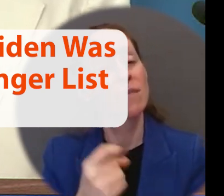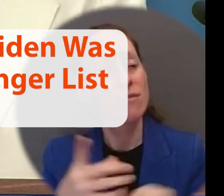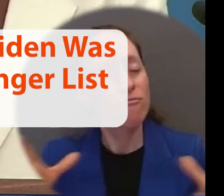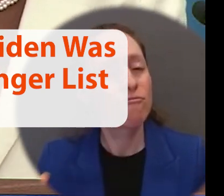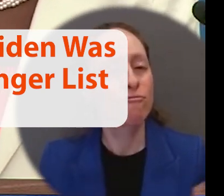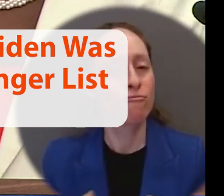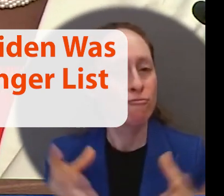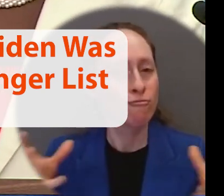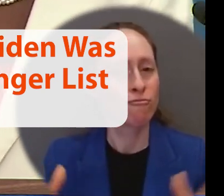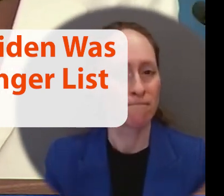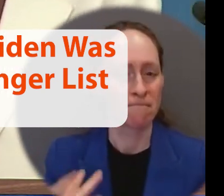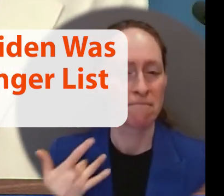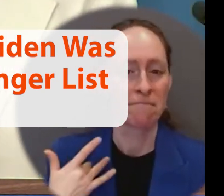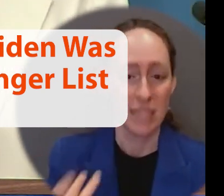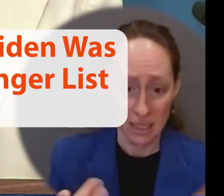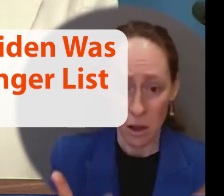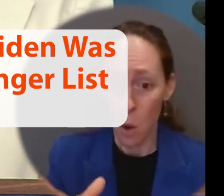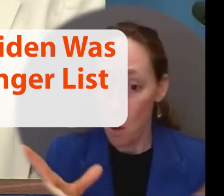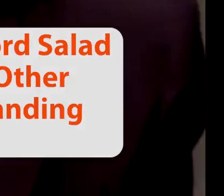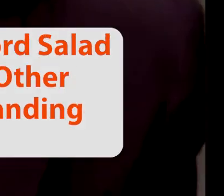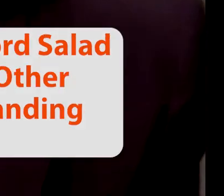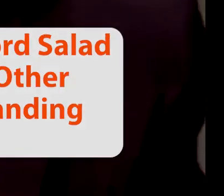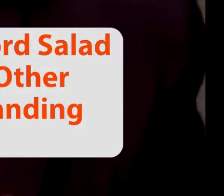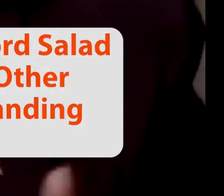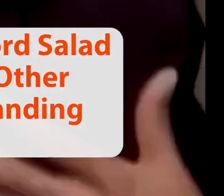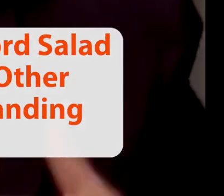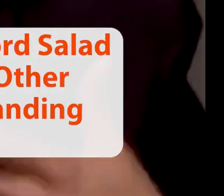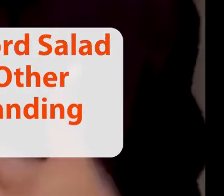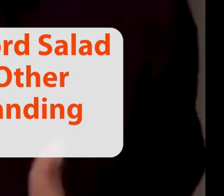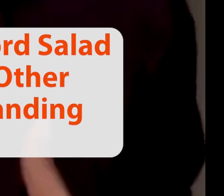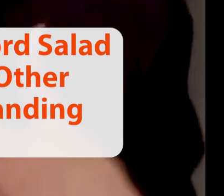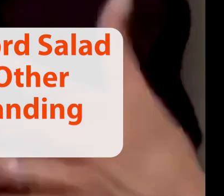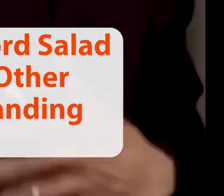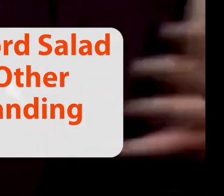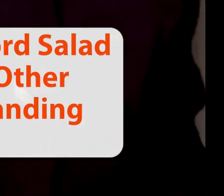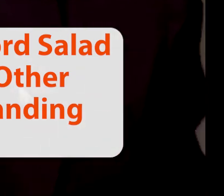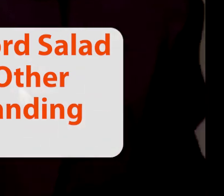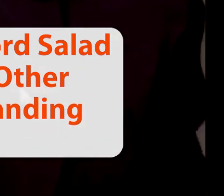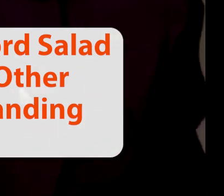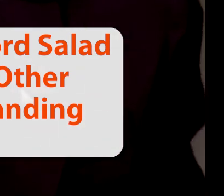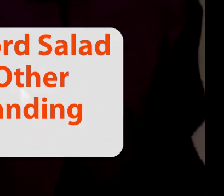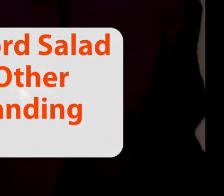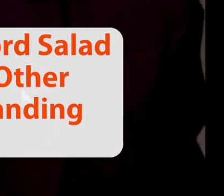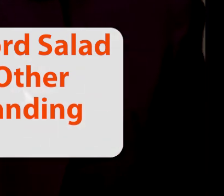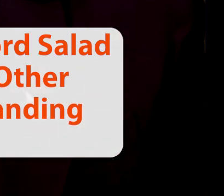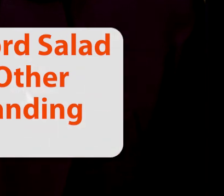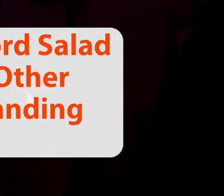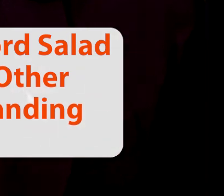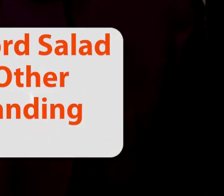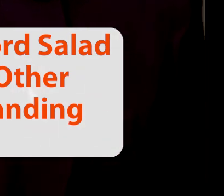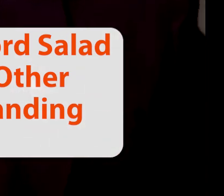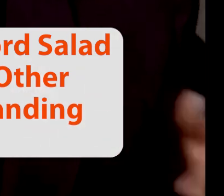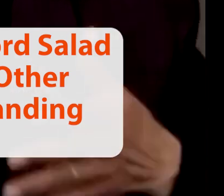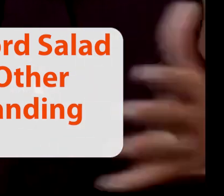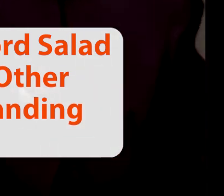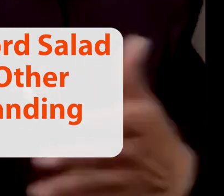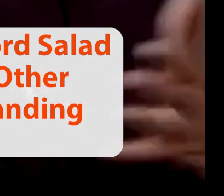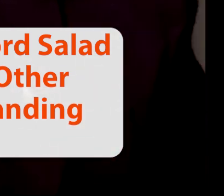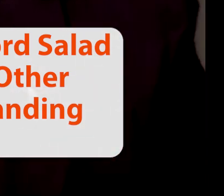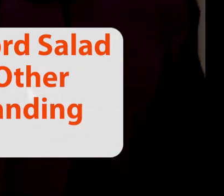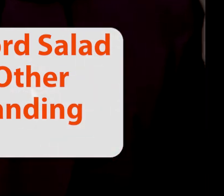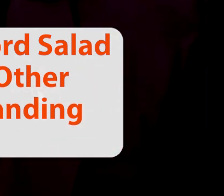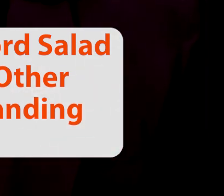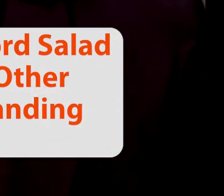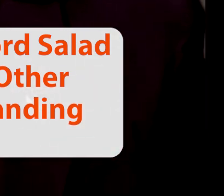have a list of names to share with you at this time. Okay, JJ. I have been fortunate and blessed to, during the course of being vice president, have